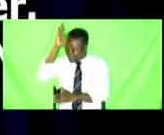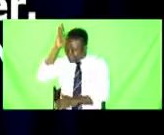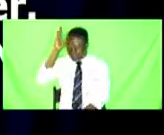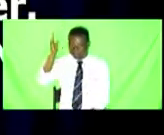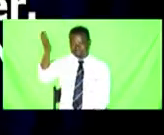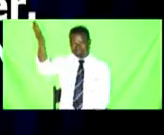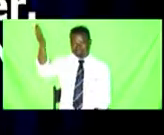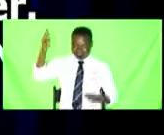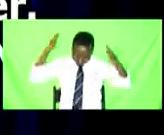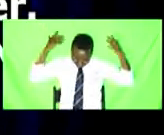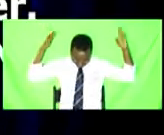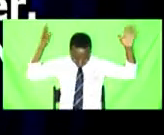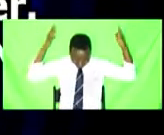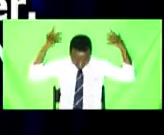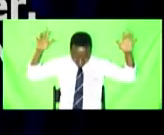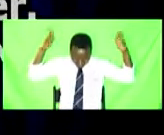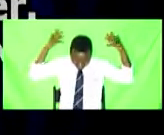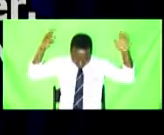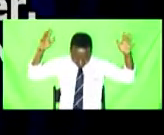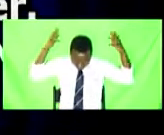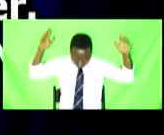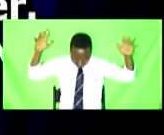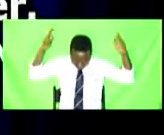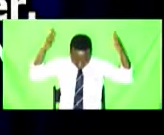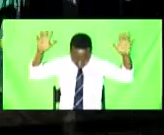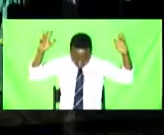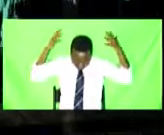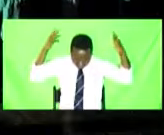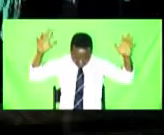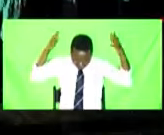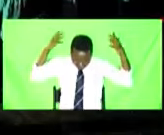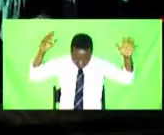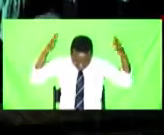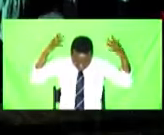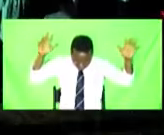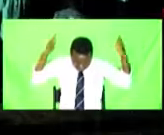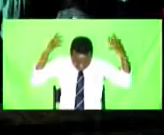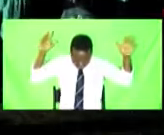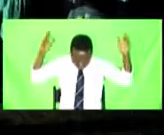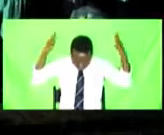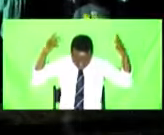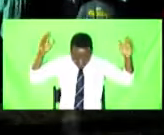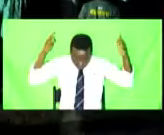we put our hands together for Jesus? He gained it.